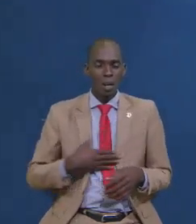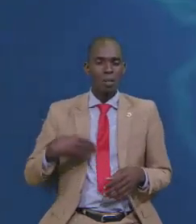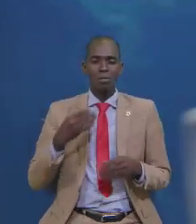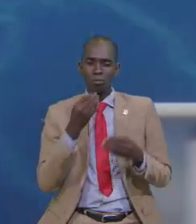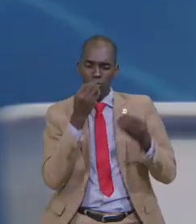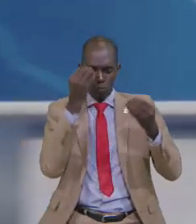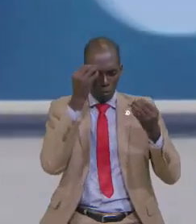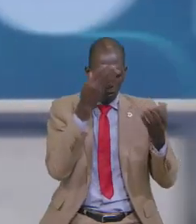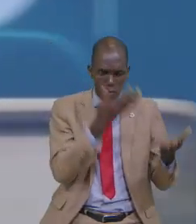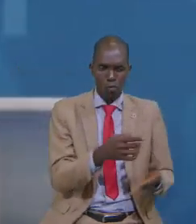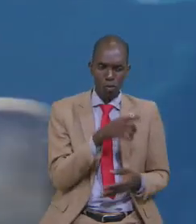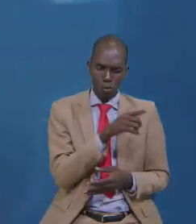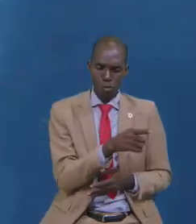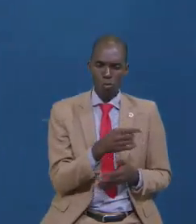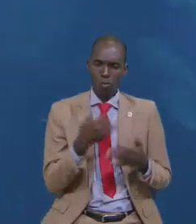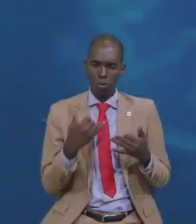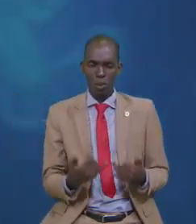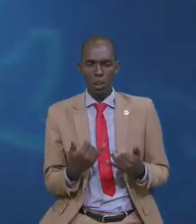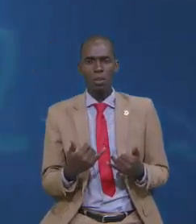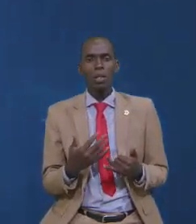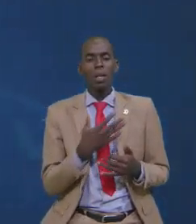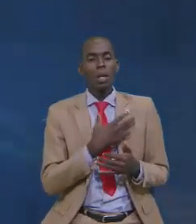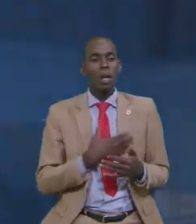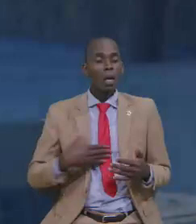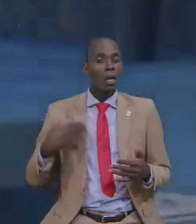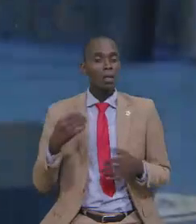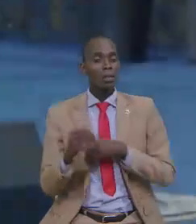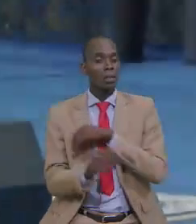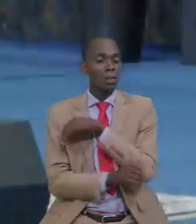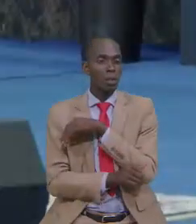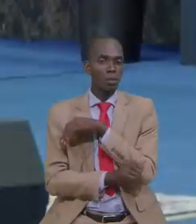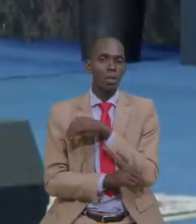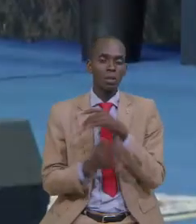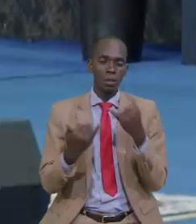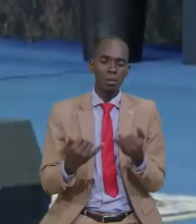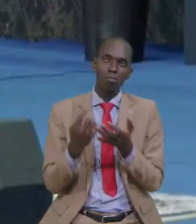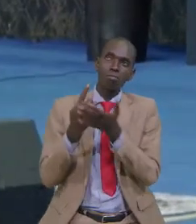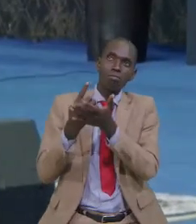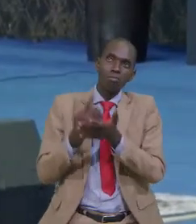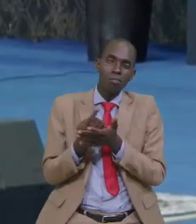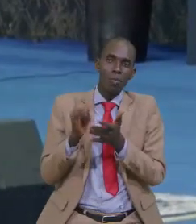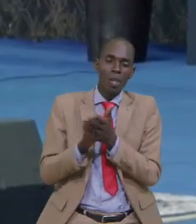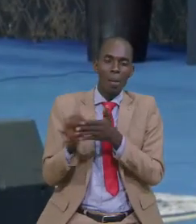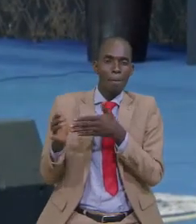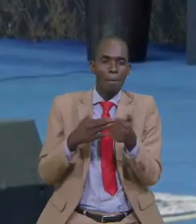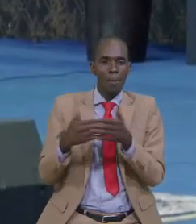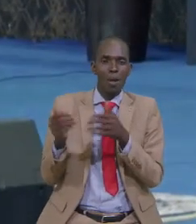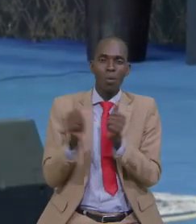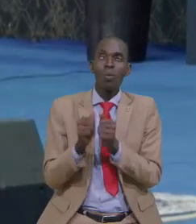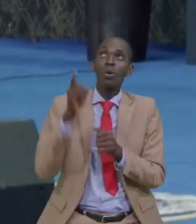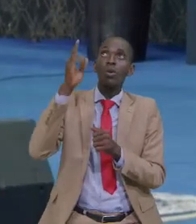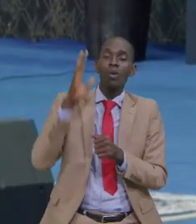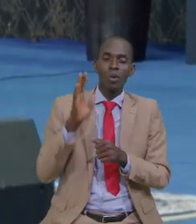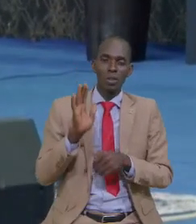that he could discuss that event with God, his friend.